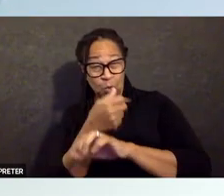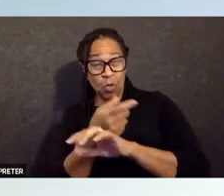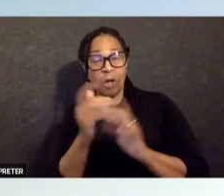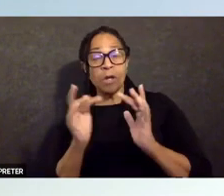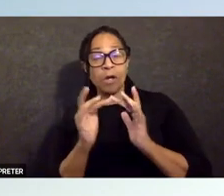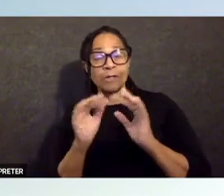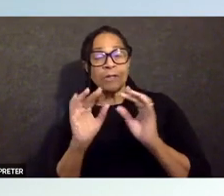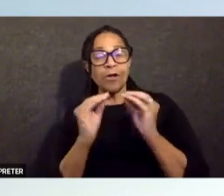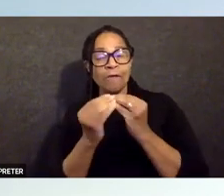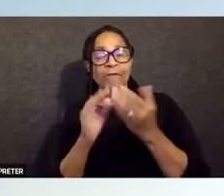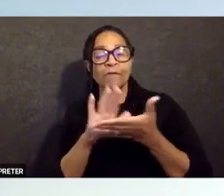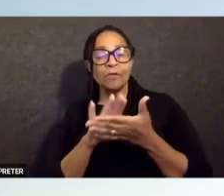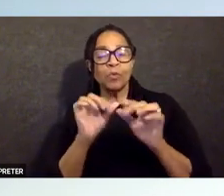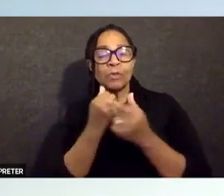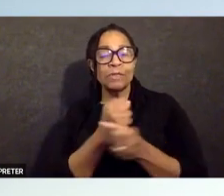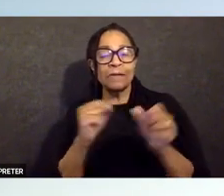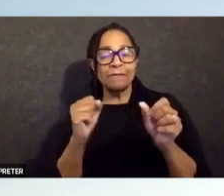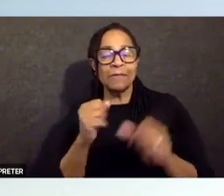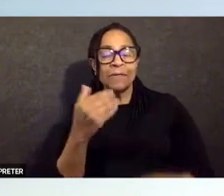Thank you.